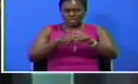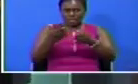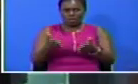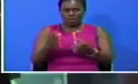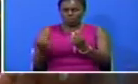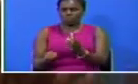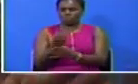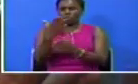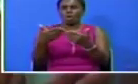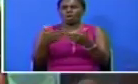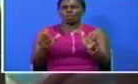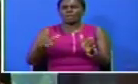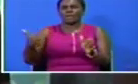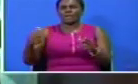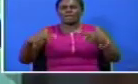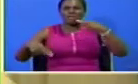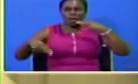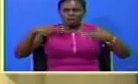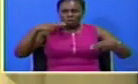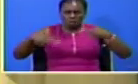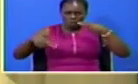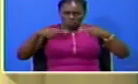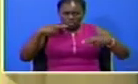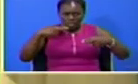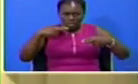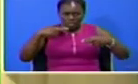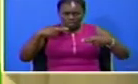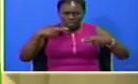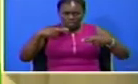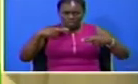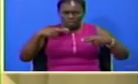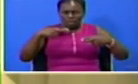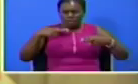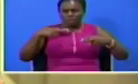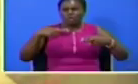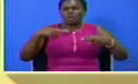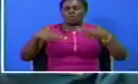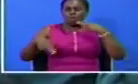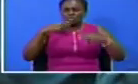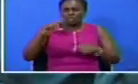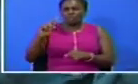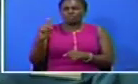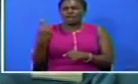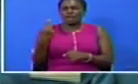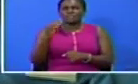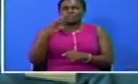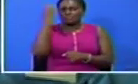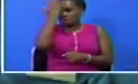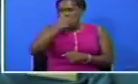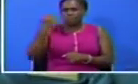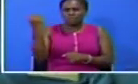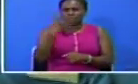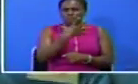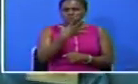grand opening of yet another hotel property, this time the Park Inn by Radisson, the first property of the colorful and